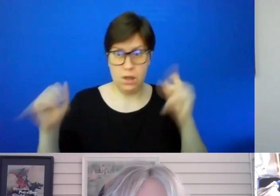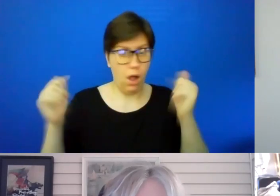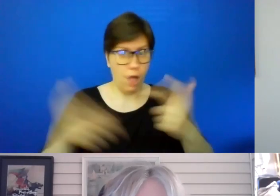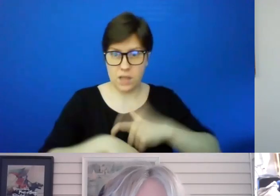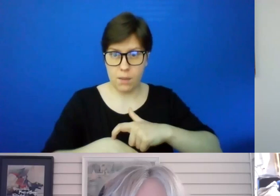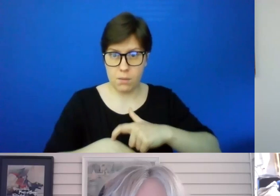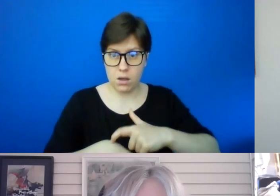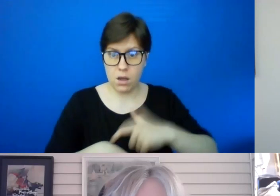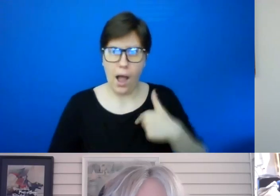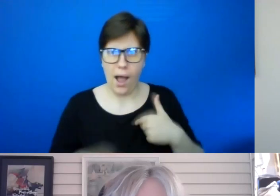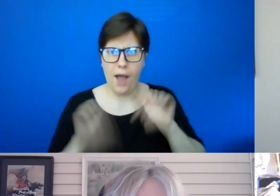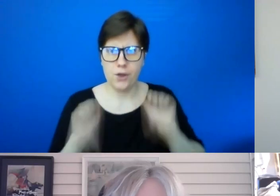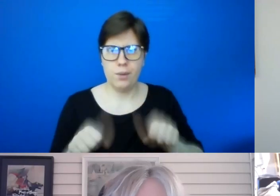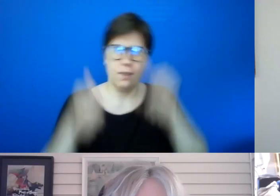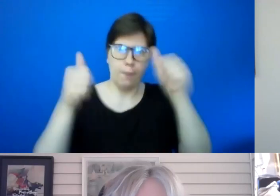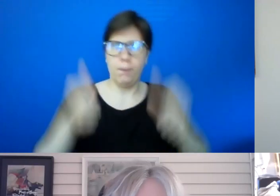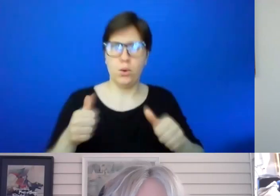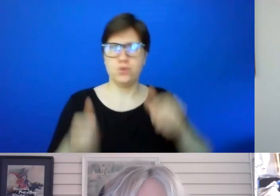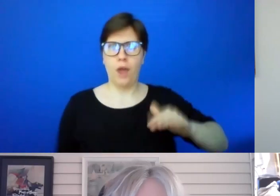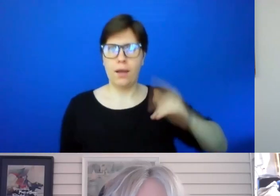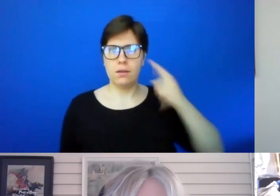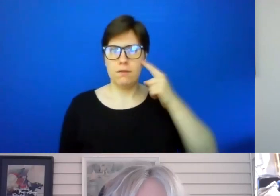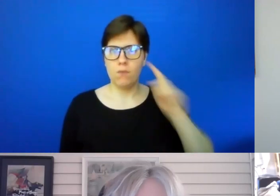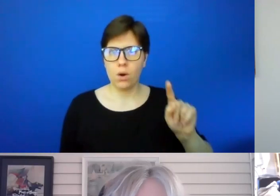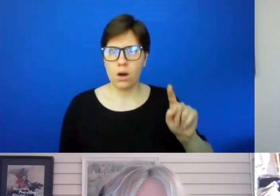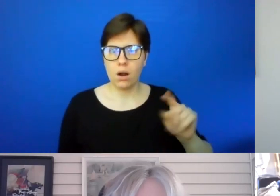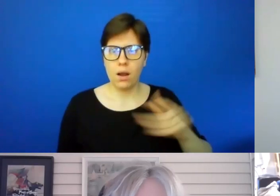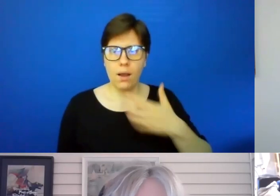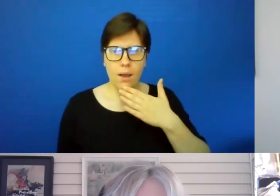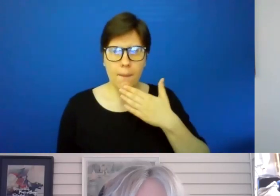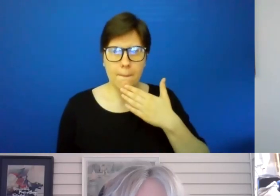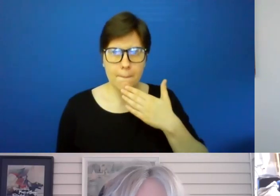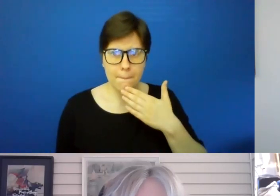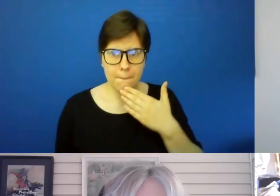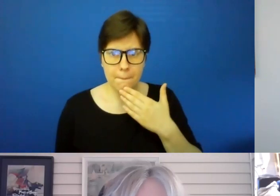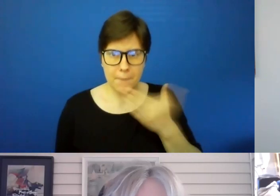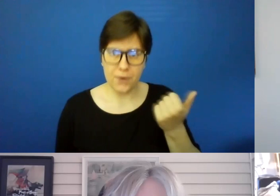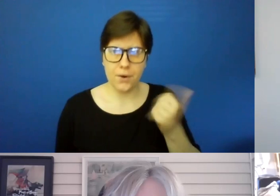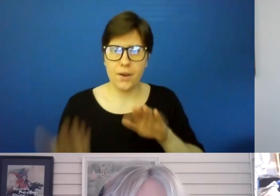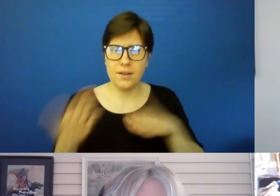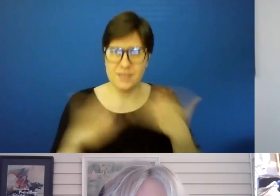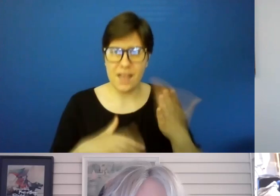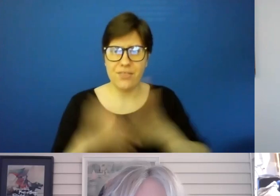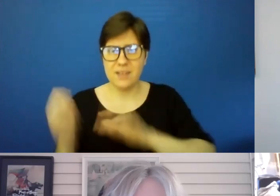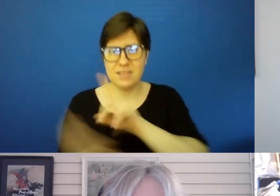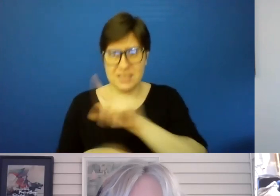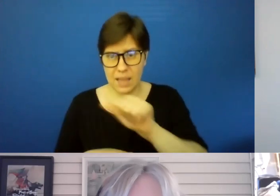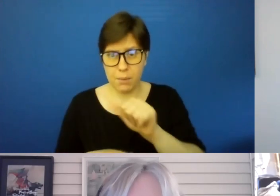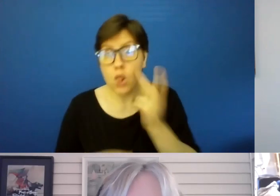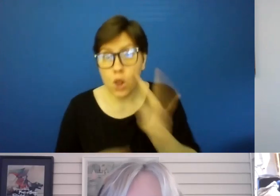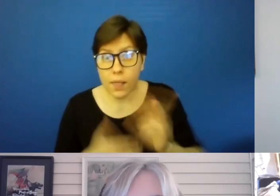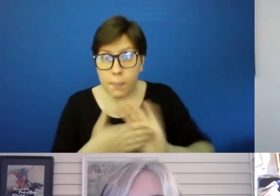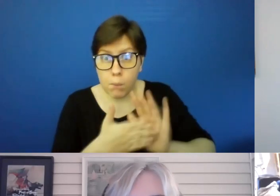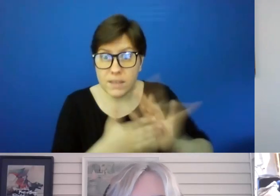a poster child for better dead than disabled. Just look at the movies, like Me Before